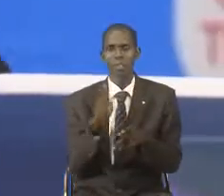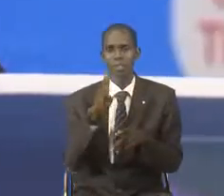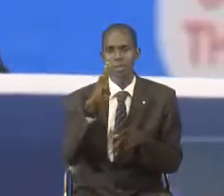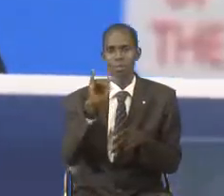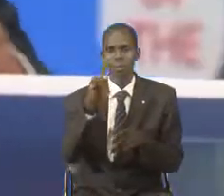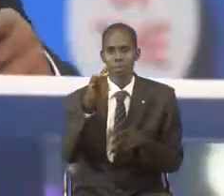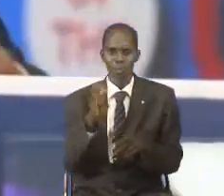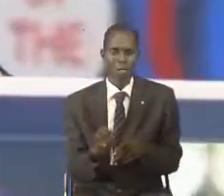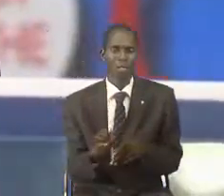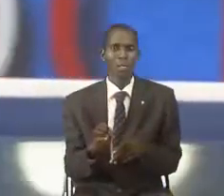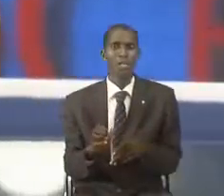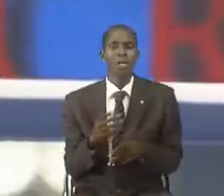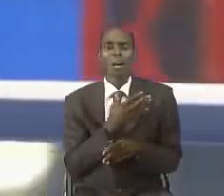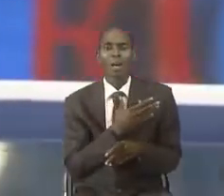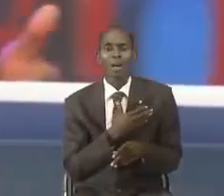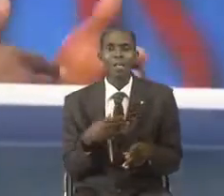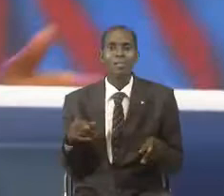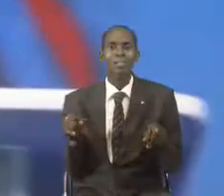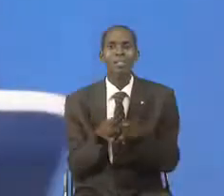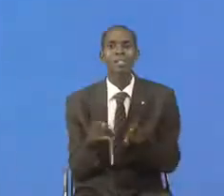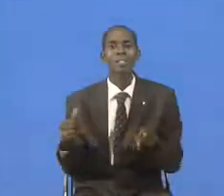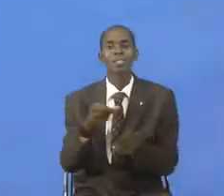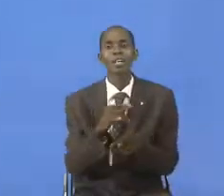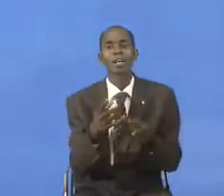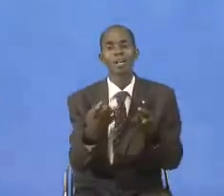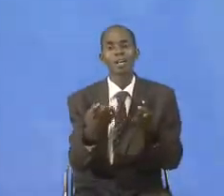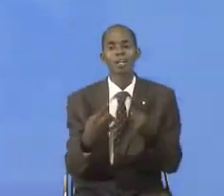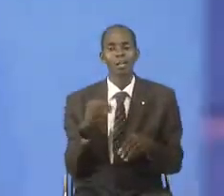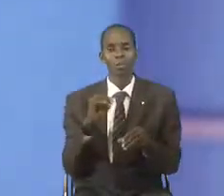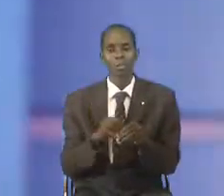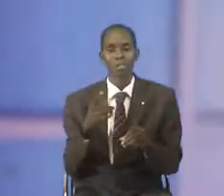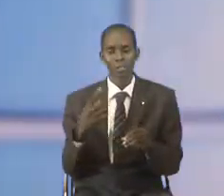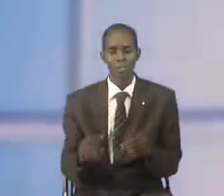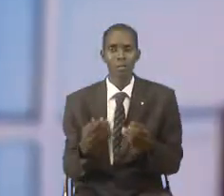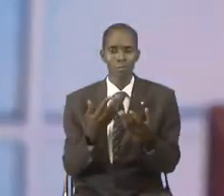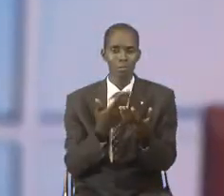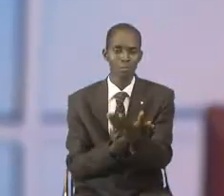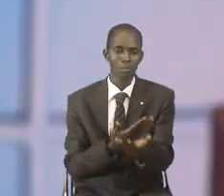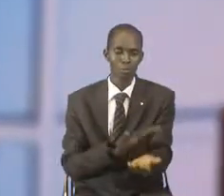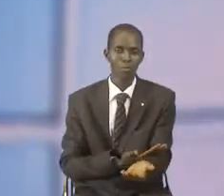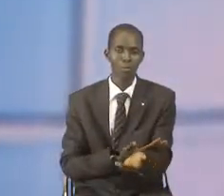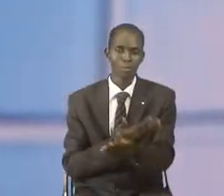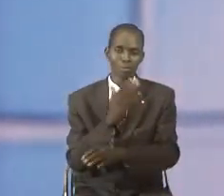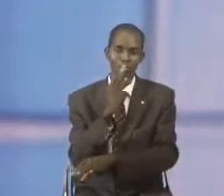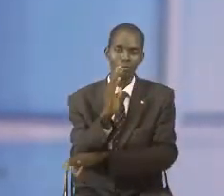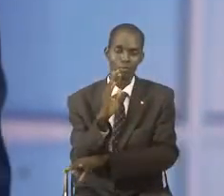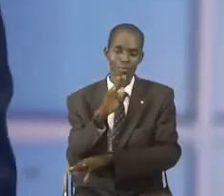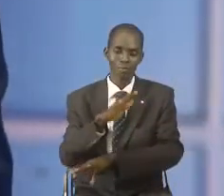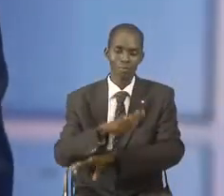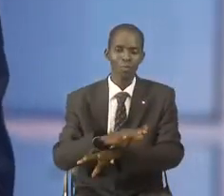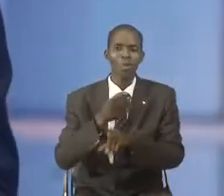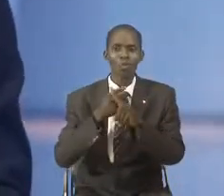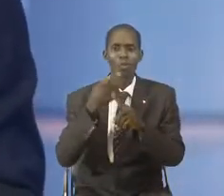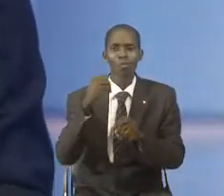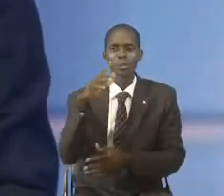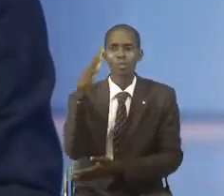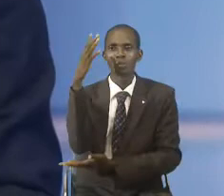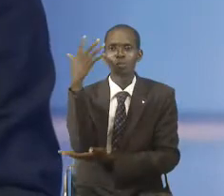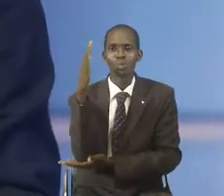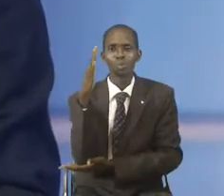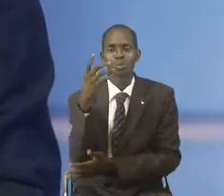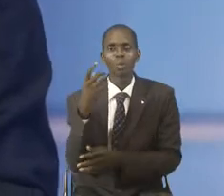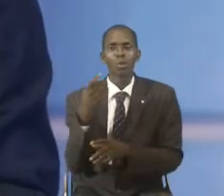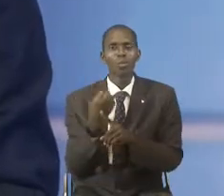him. I'll be coming after, but go and do this first. And as they came in the day, in the